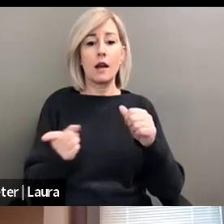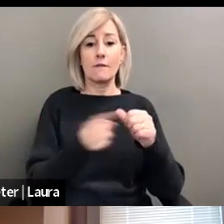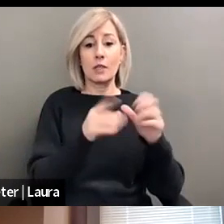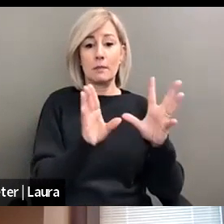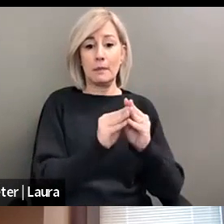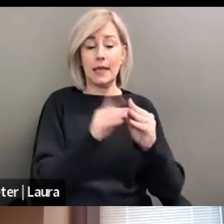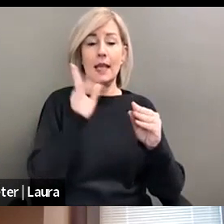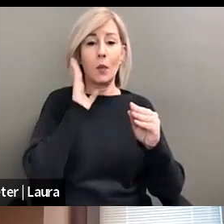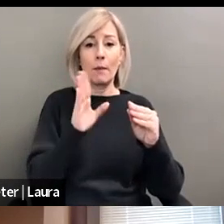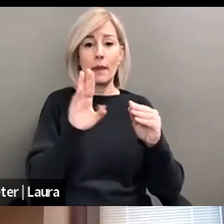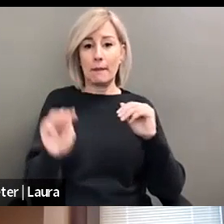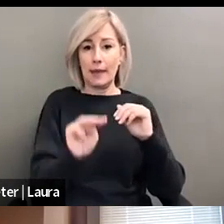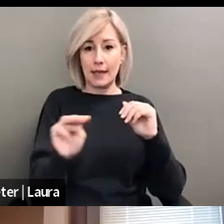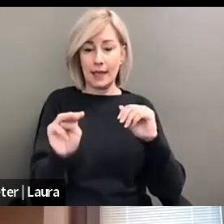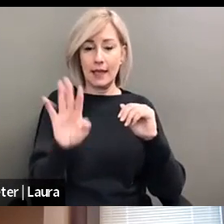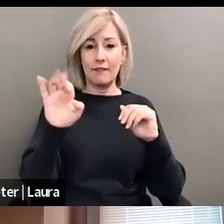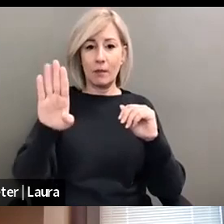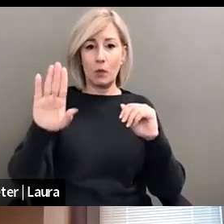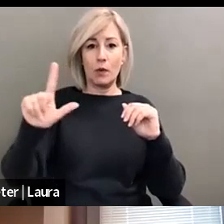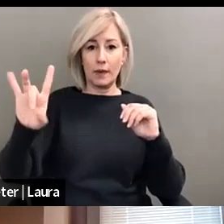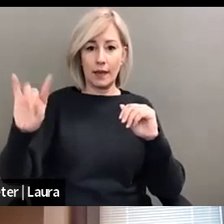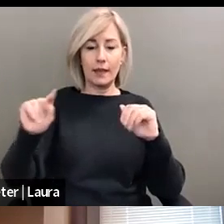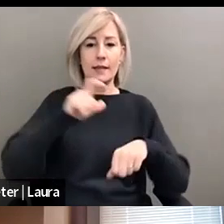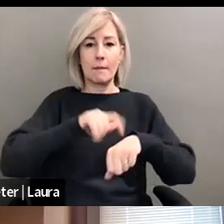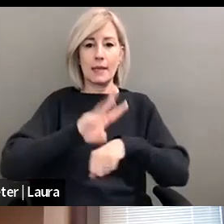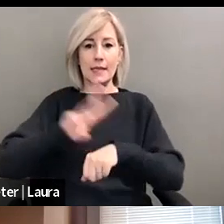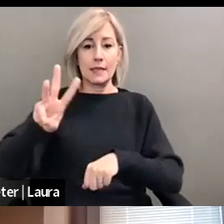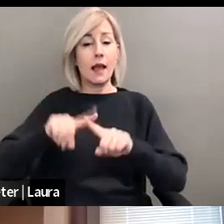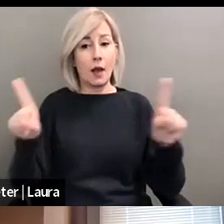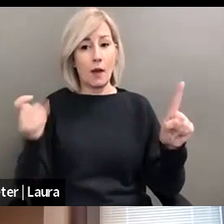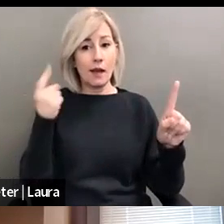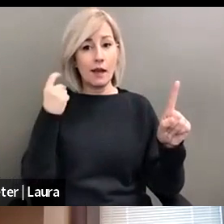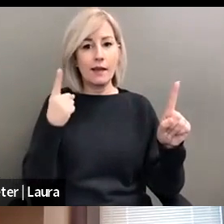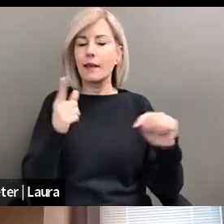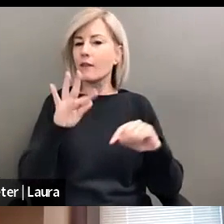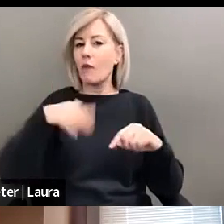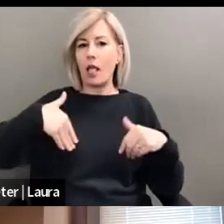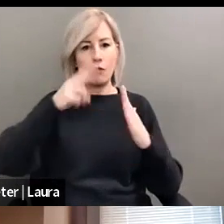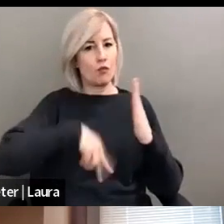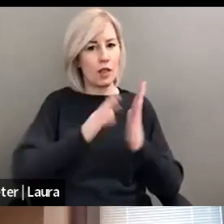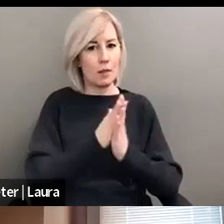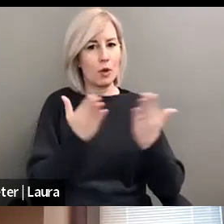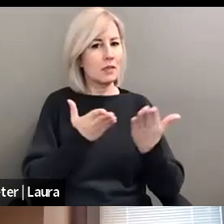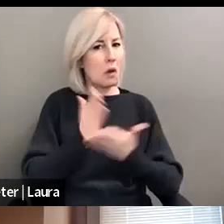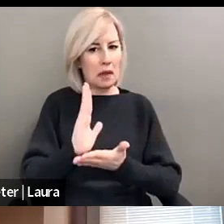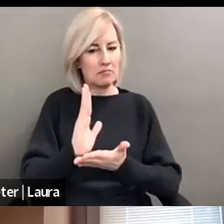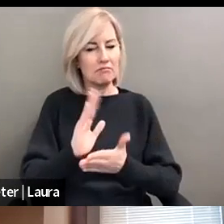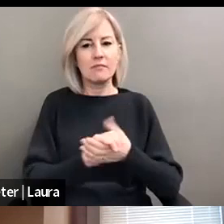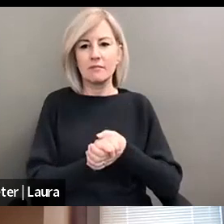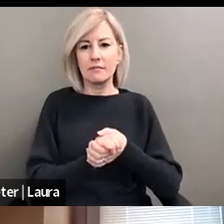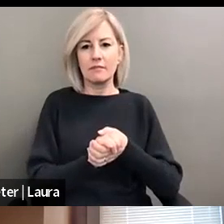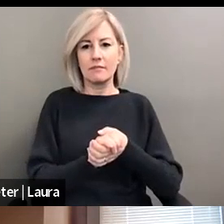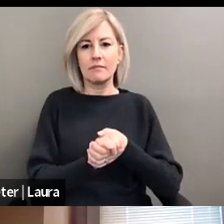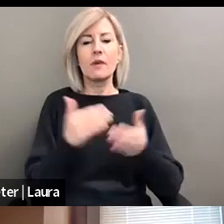Monday, and February 28th at 6 p.m. However, if you have not read the book, that is okay. We